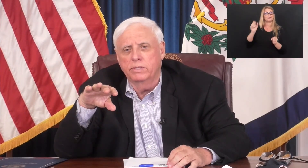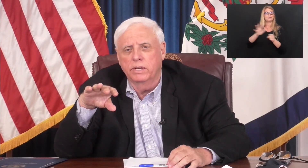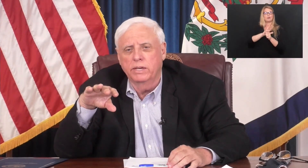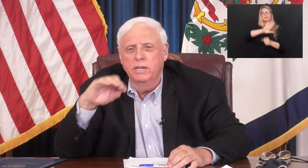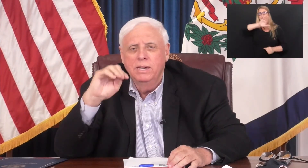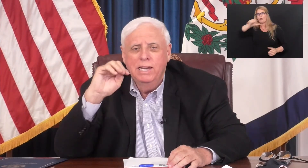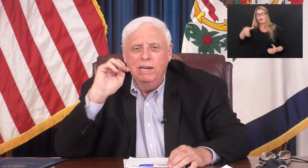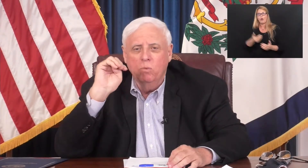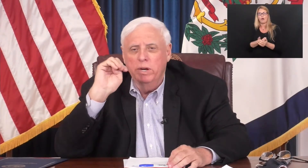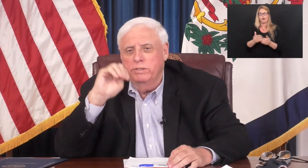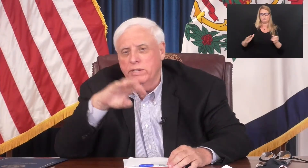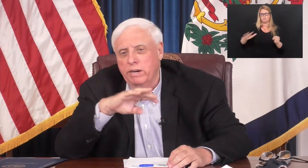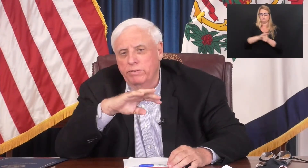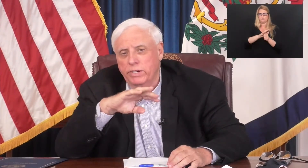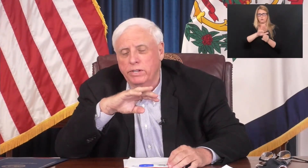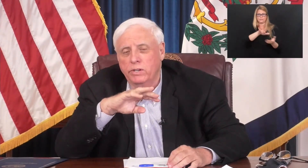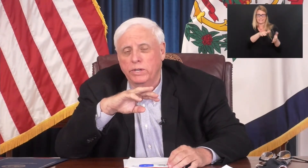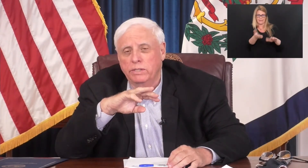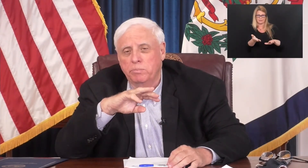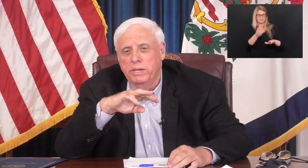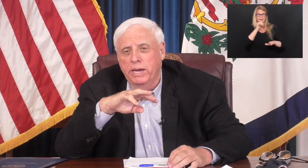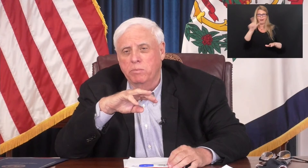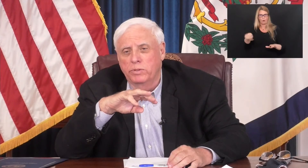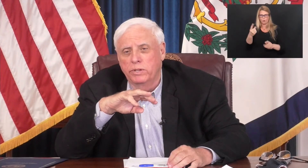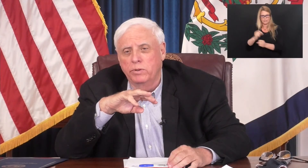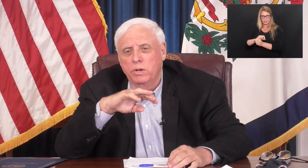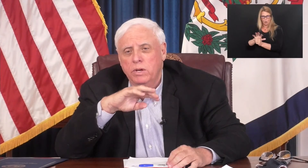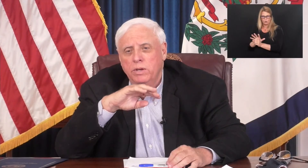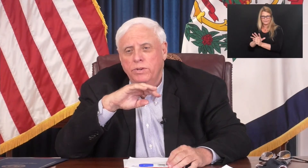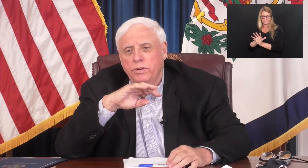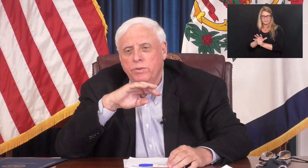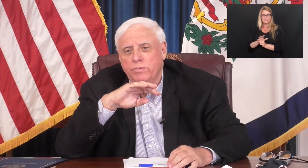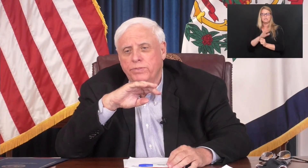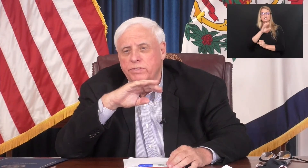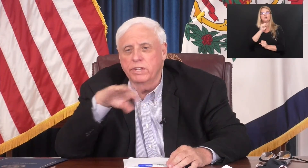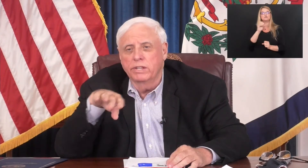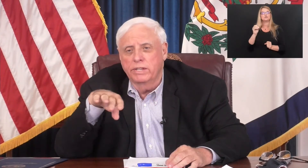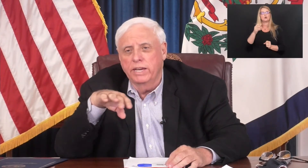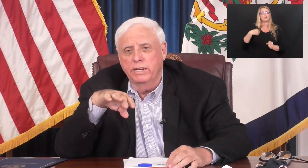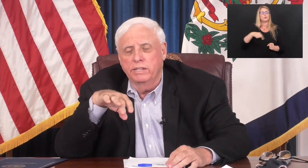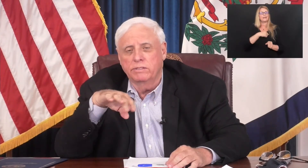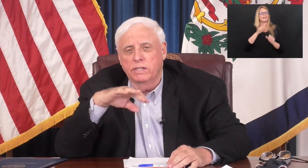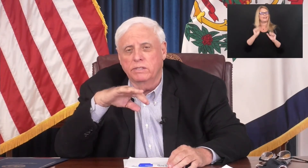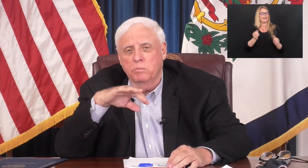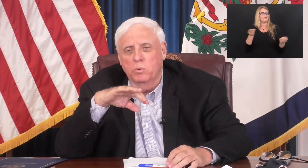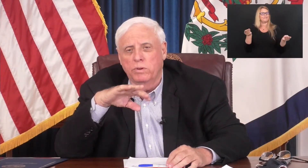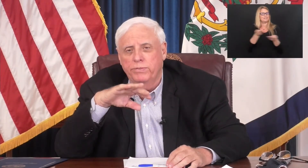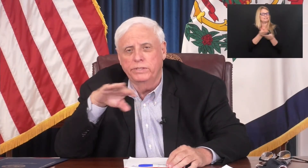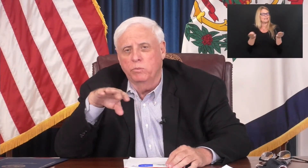and everything. And what it's there to do is be able to facilitate in